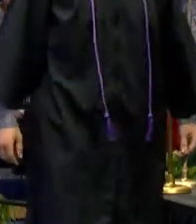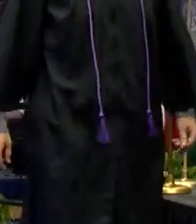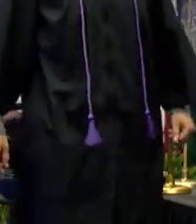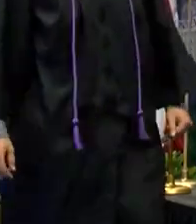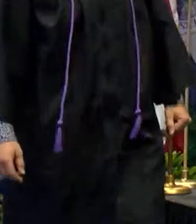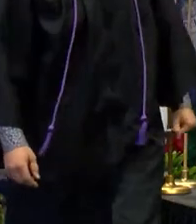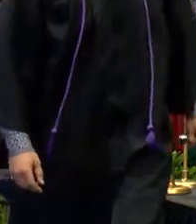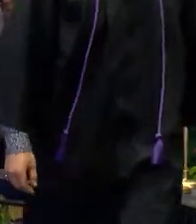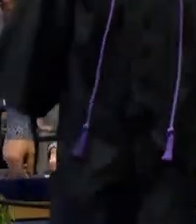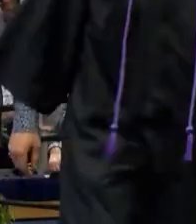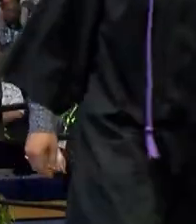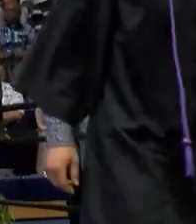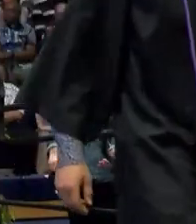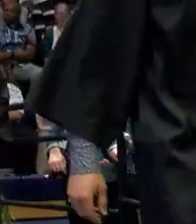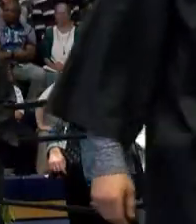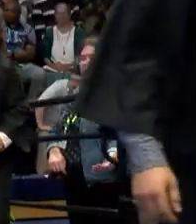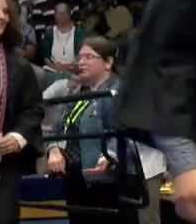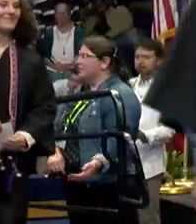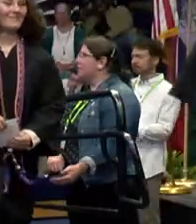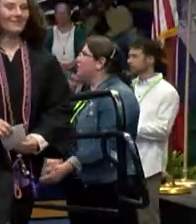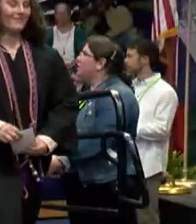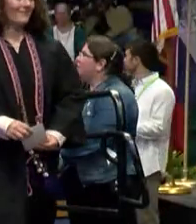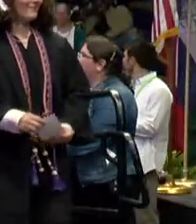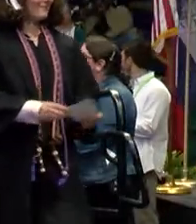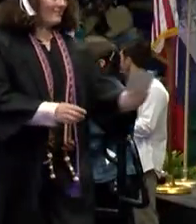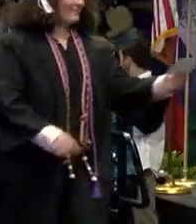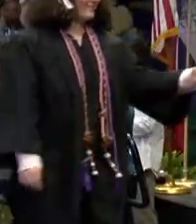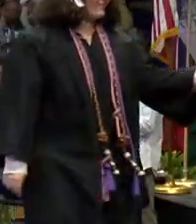Kyle George Hoffman.